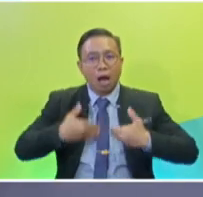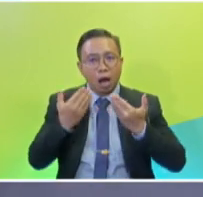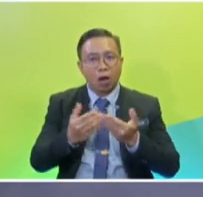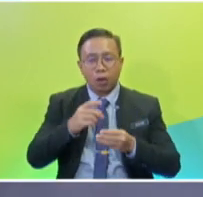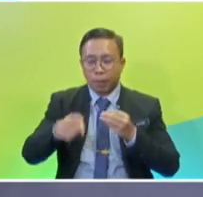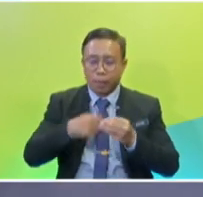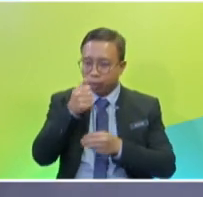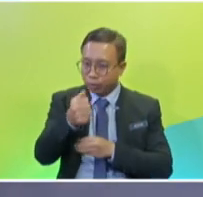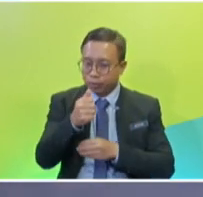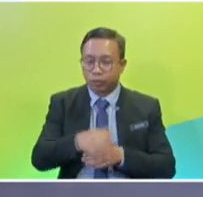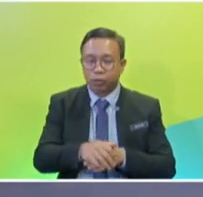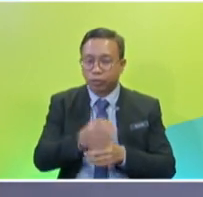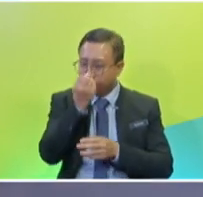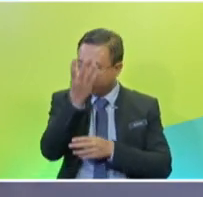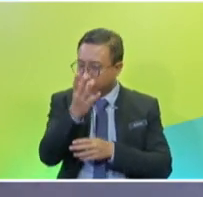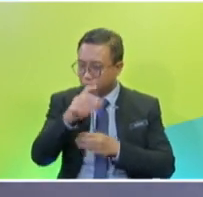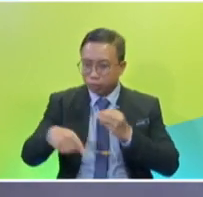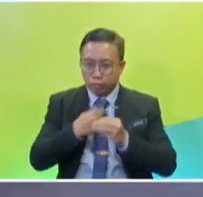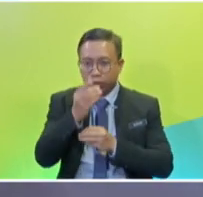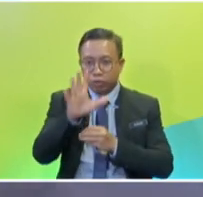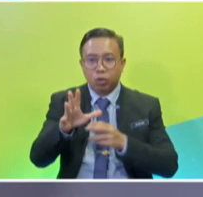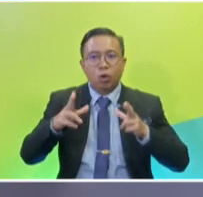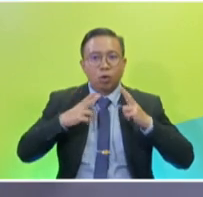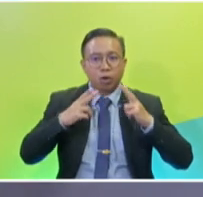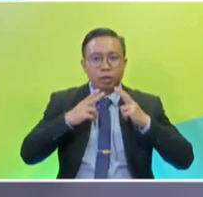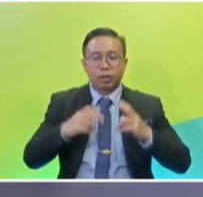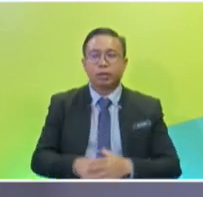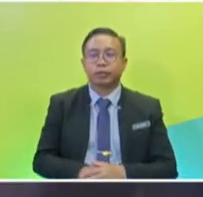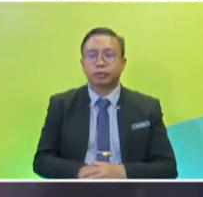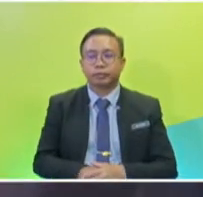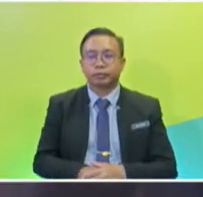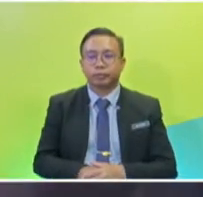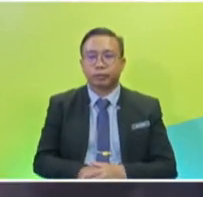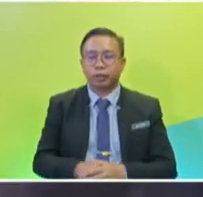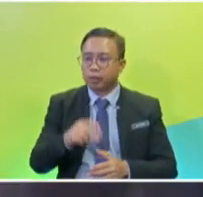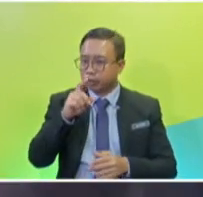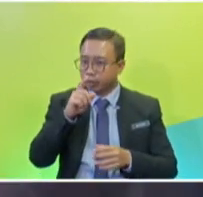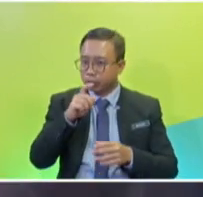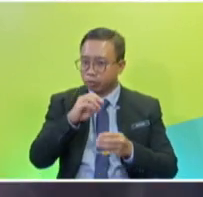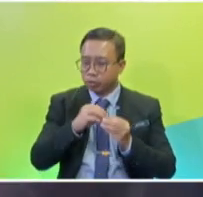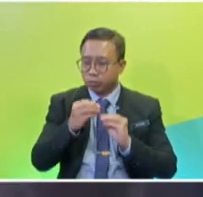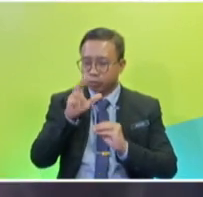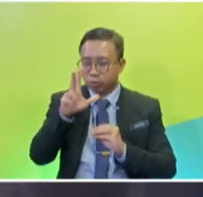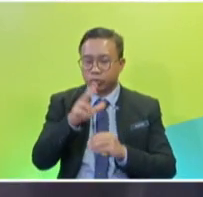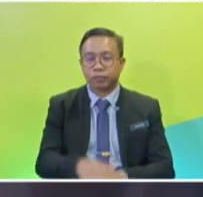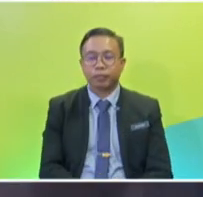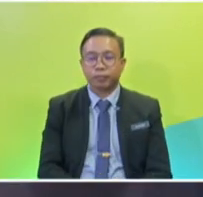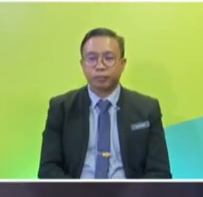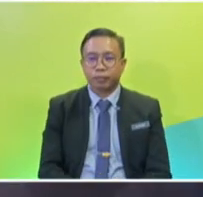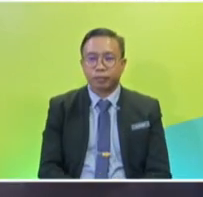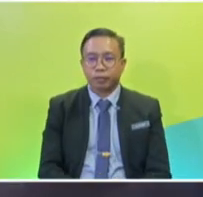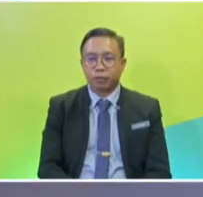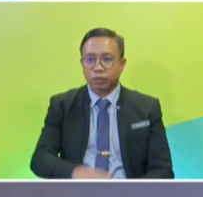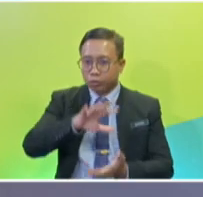you, Joe? Tell me about your holiday. Now that, Shafika, has fulfilled task number three. Wow. So